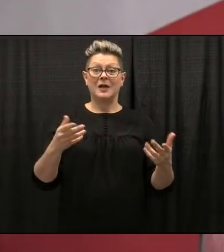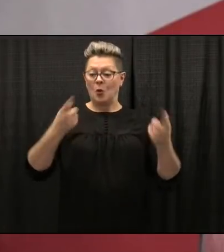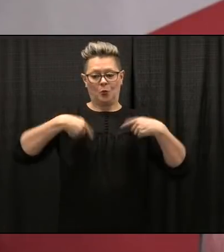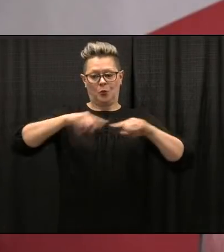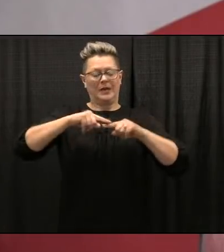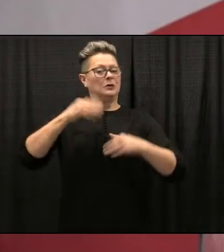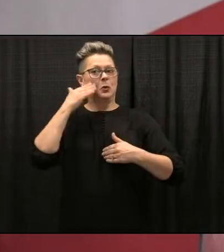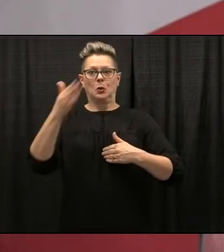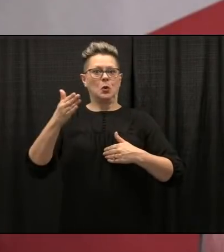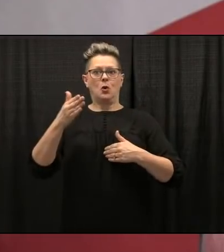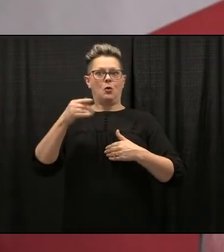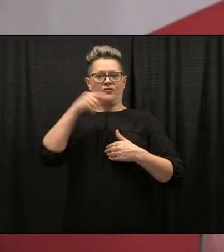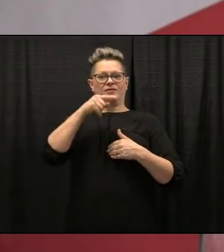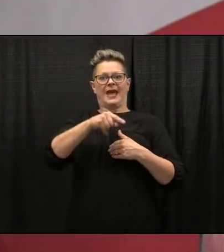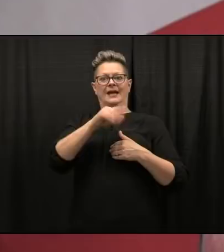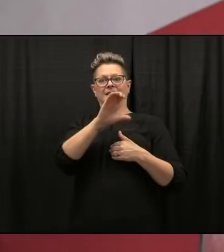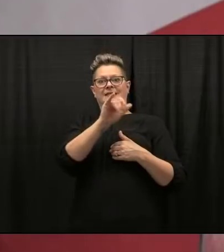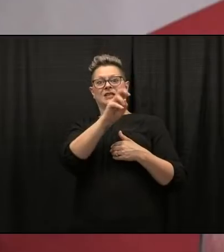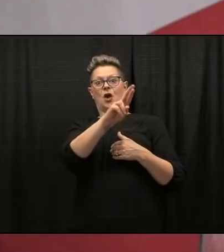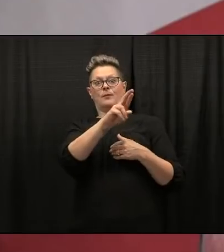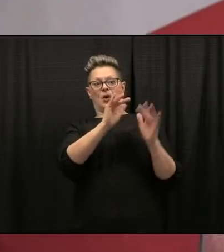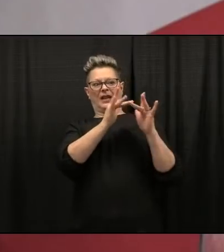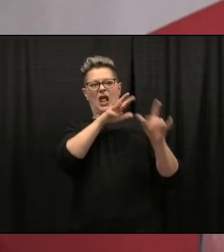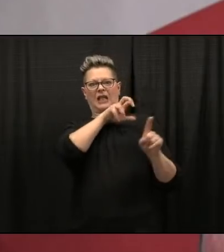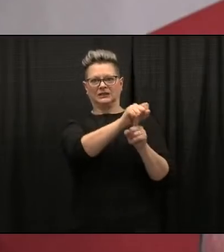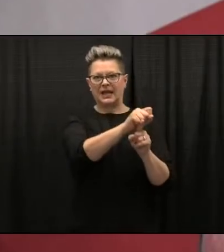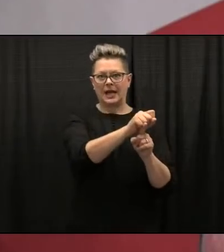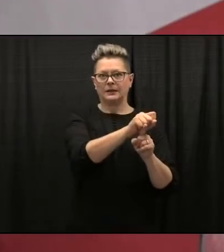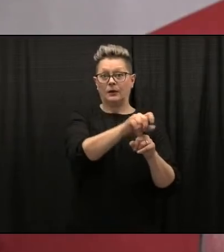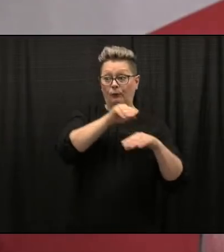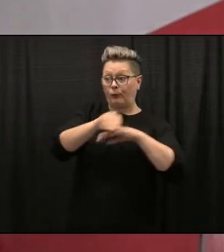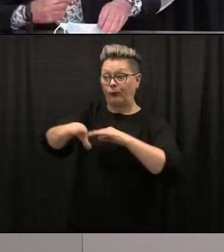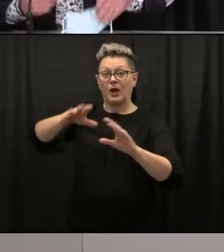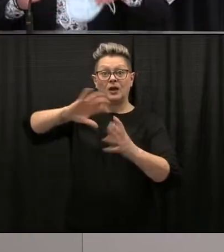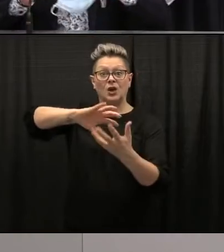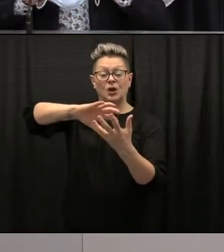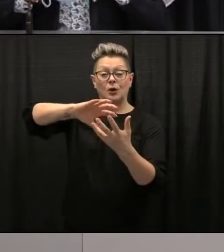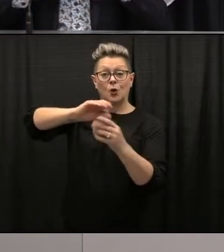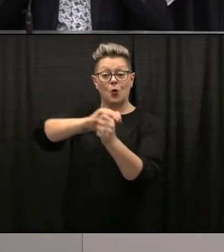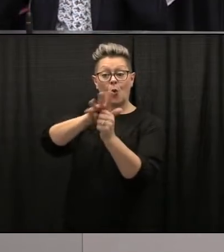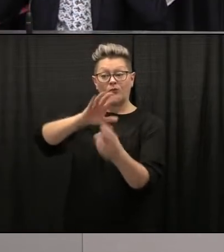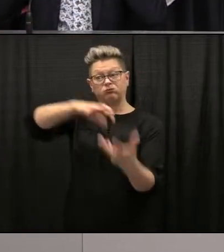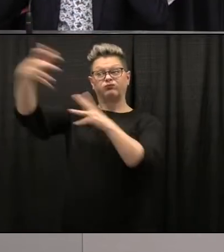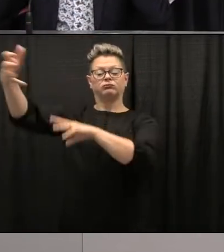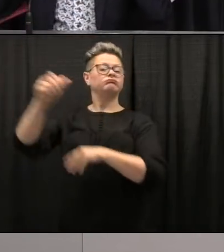any significant impact to our COVID response from the cyber issues.